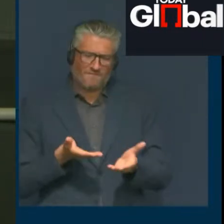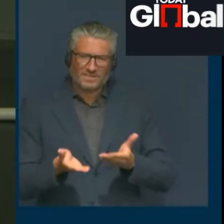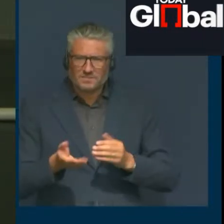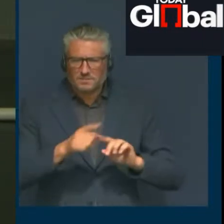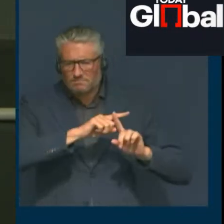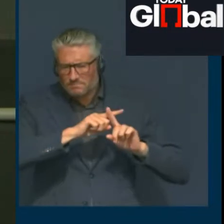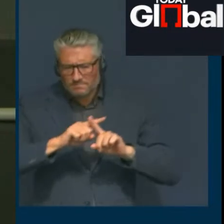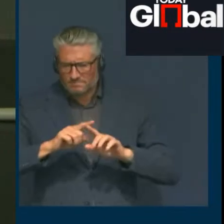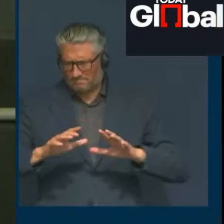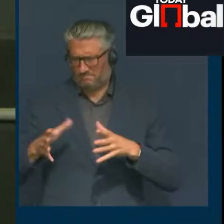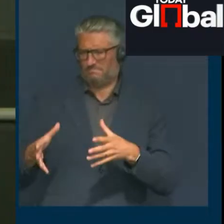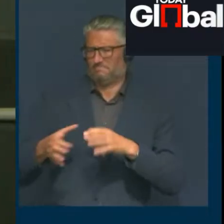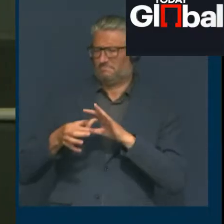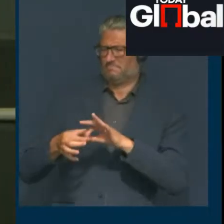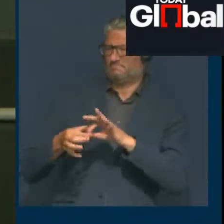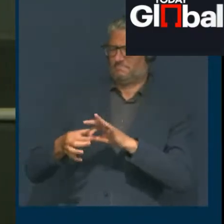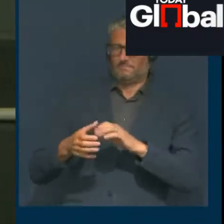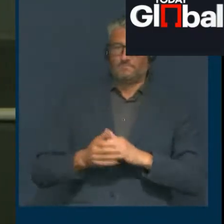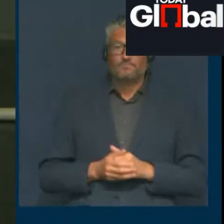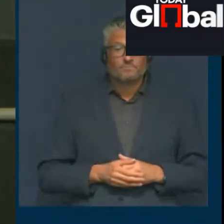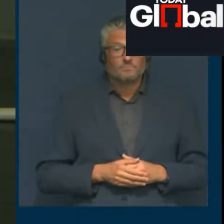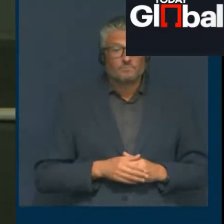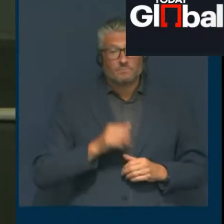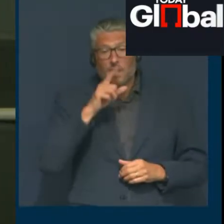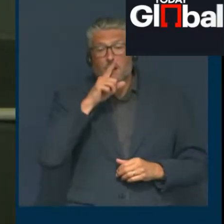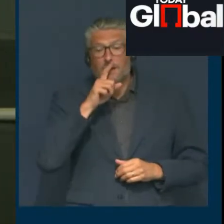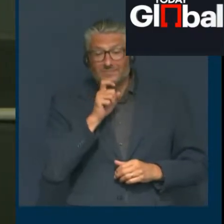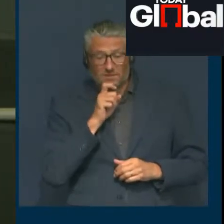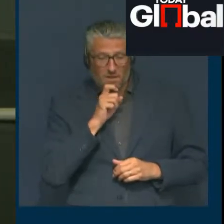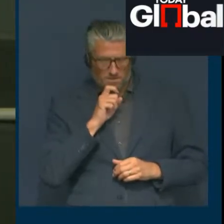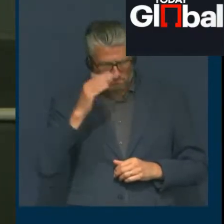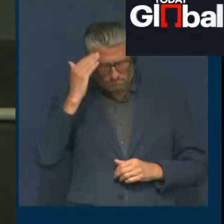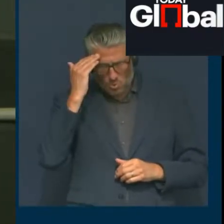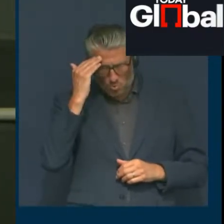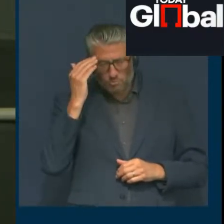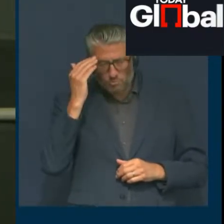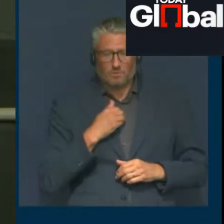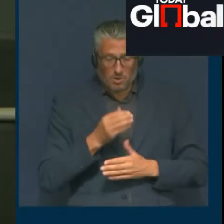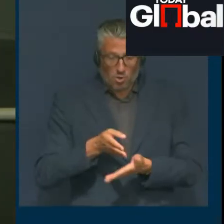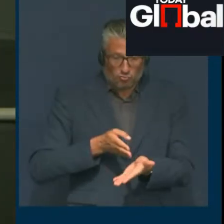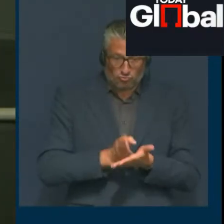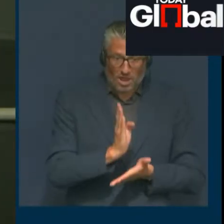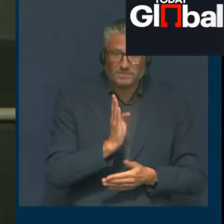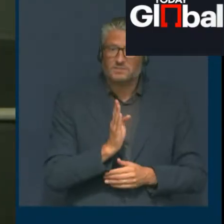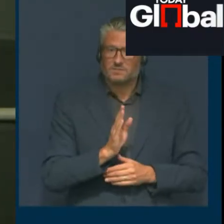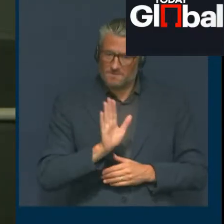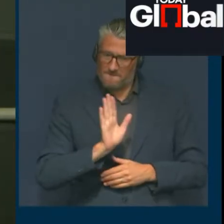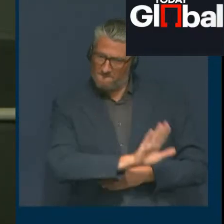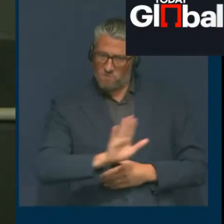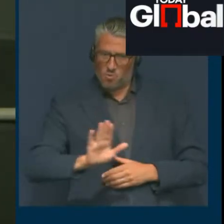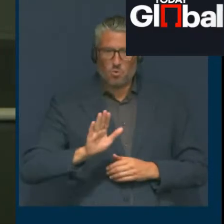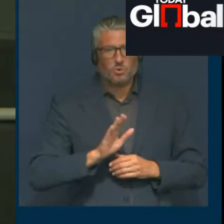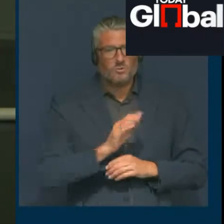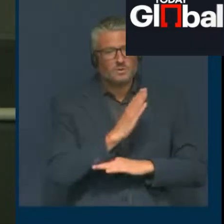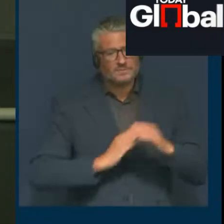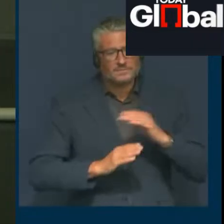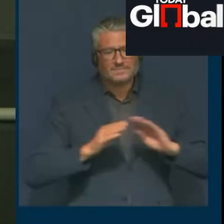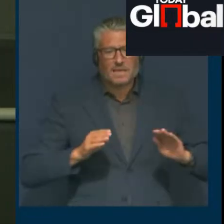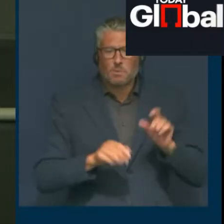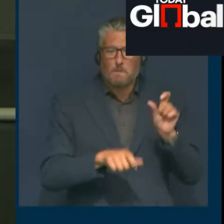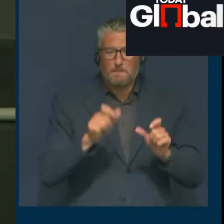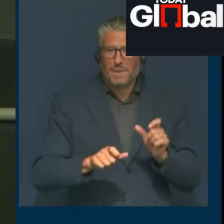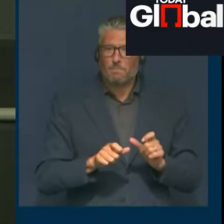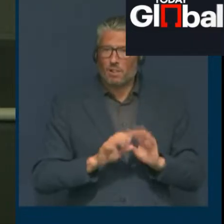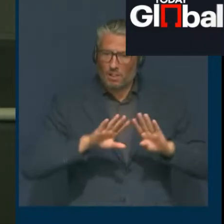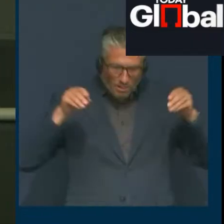The commitment of the State of Qatar to the rights of persons with disabilities does not stop at its national borders, but it extends to its international cooperation